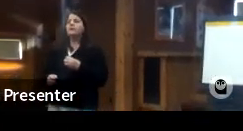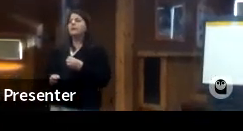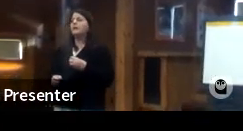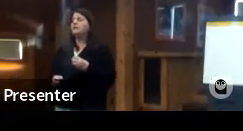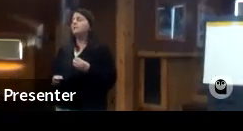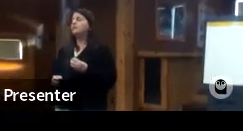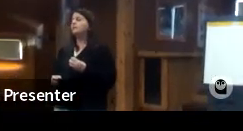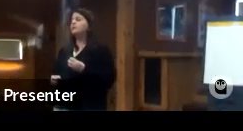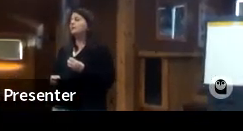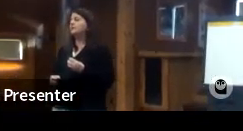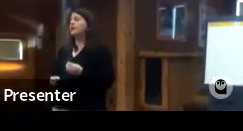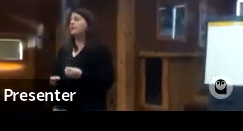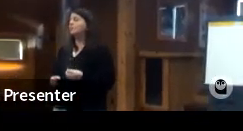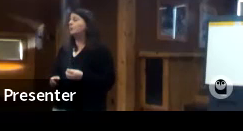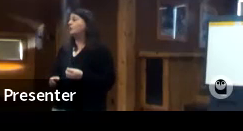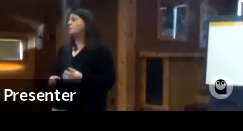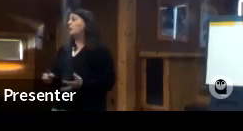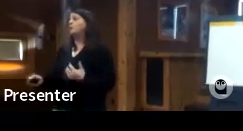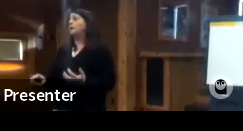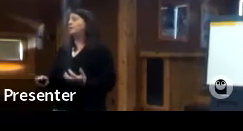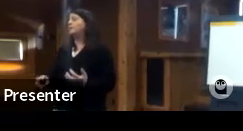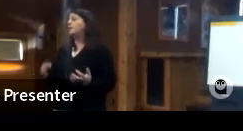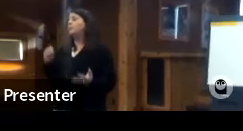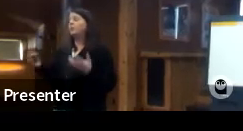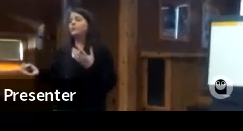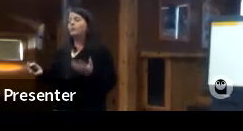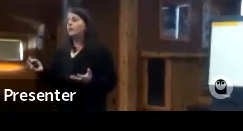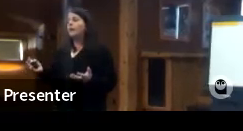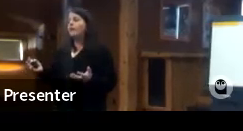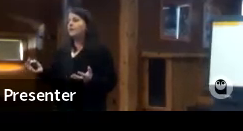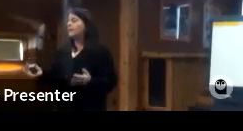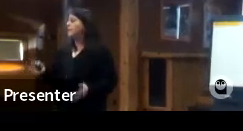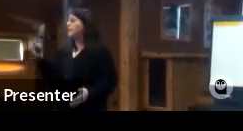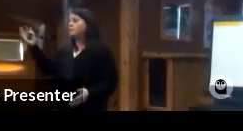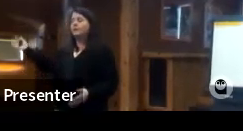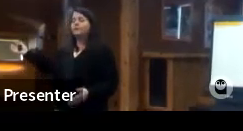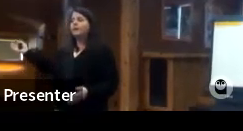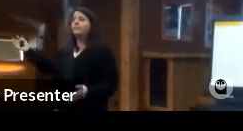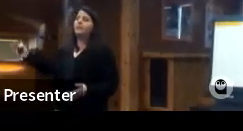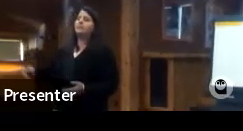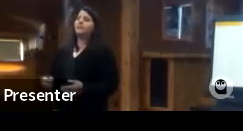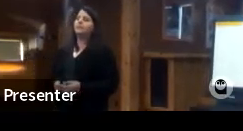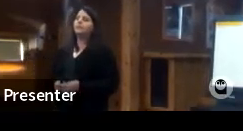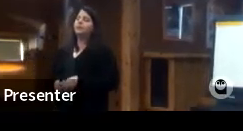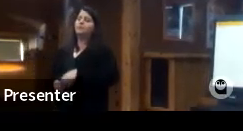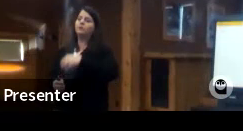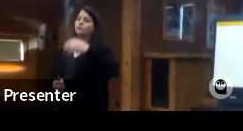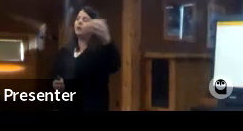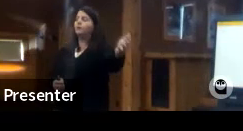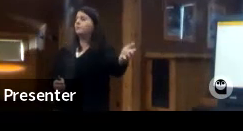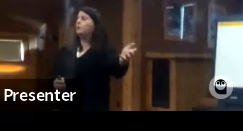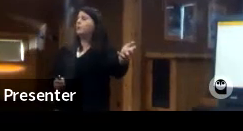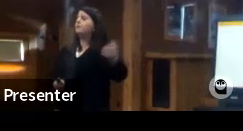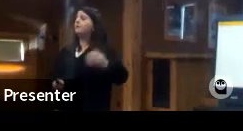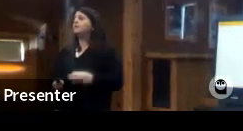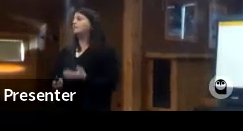you're in an area that has limited resources, again, that's where you're going to partner with. If you have more than one advocate, then a different advocate can do it. If you can